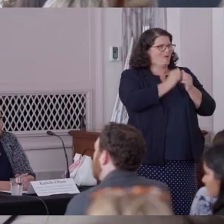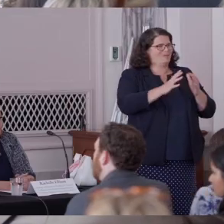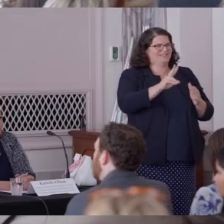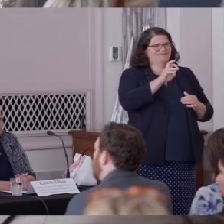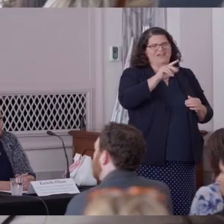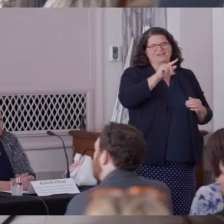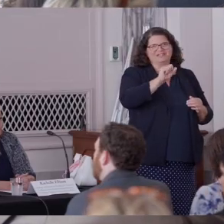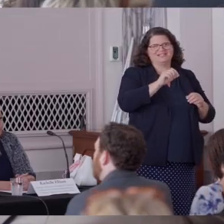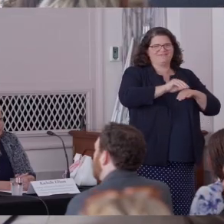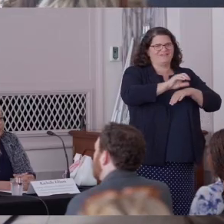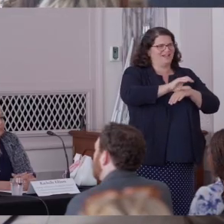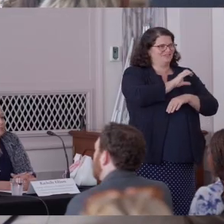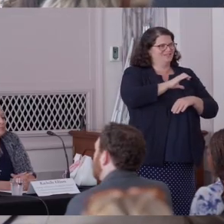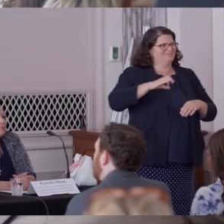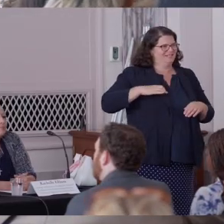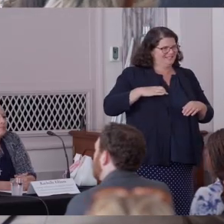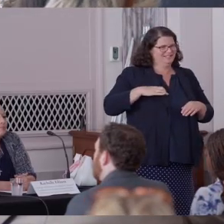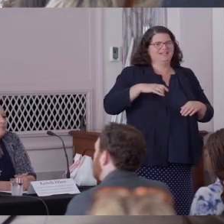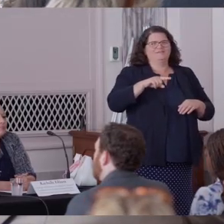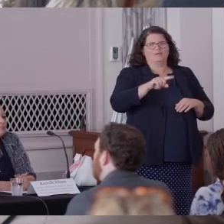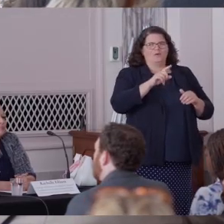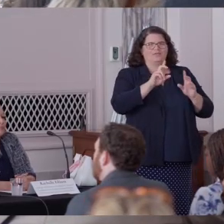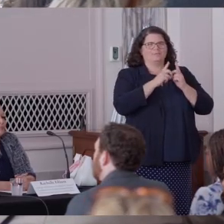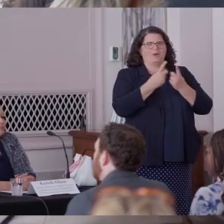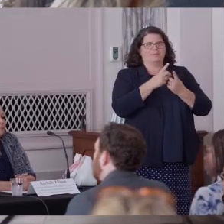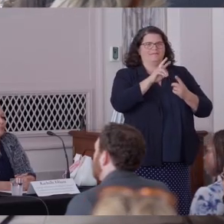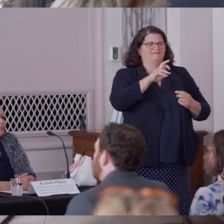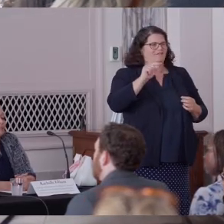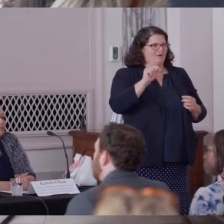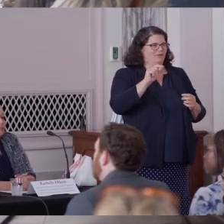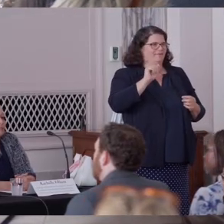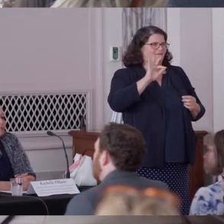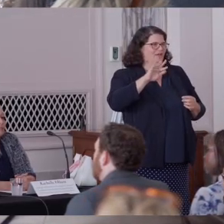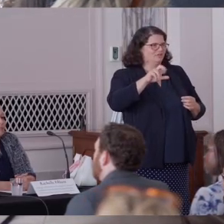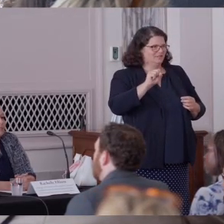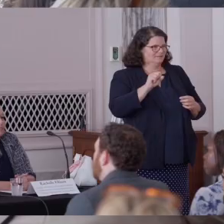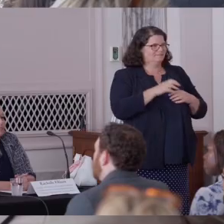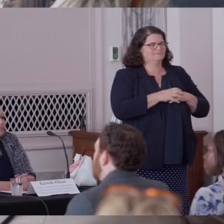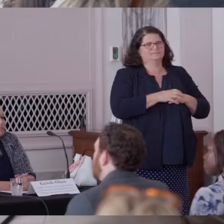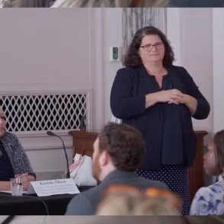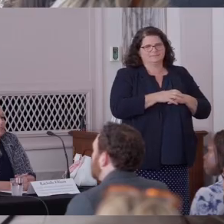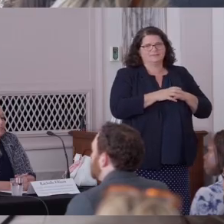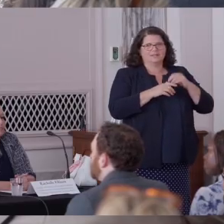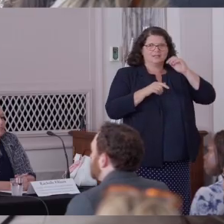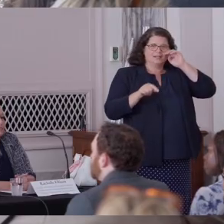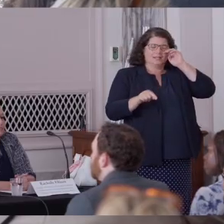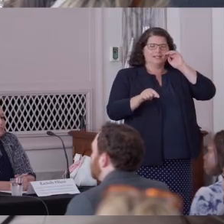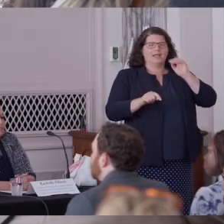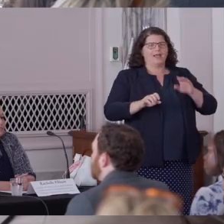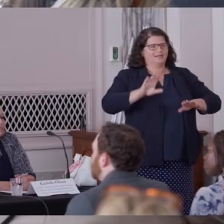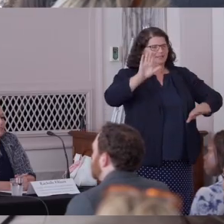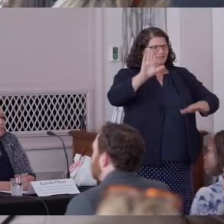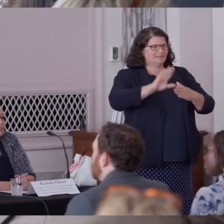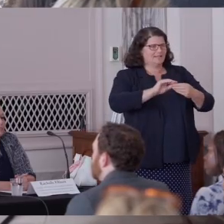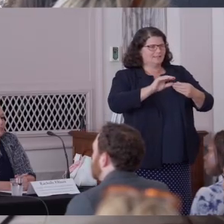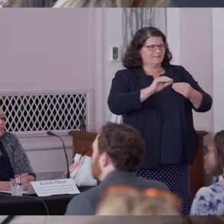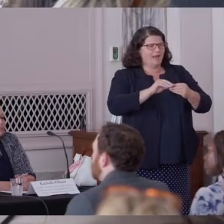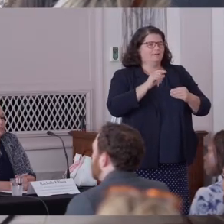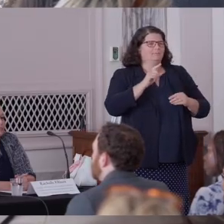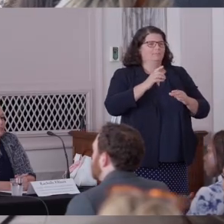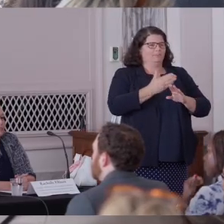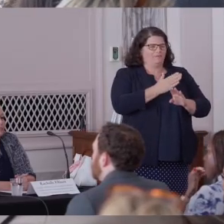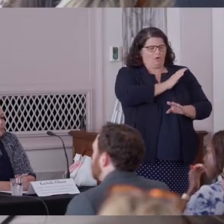the Secretary of the Department of Veteran Affairs. Donald has testified before the 107th and 108th